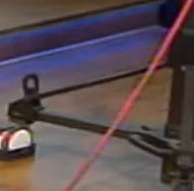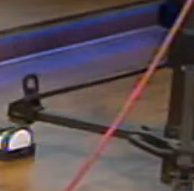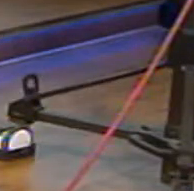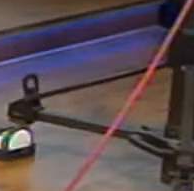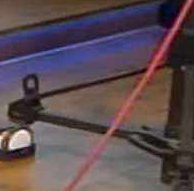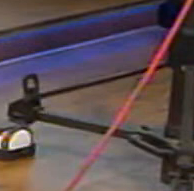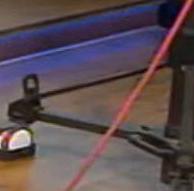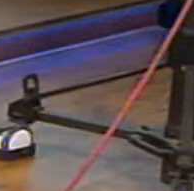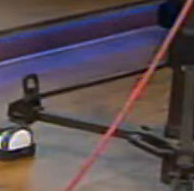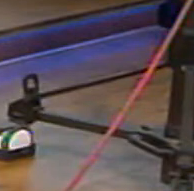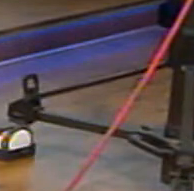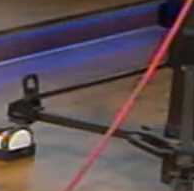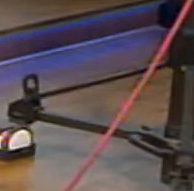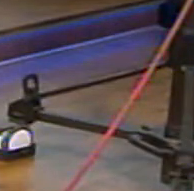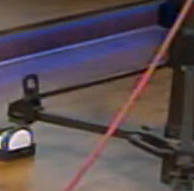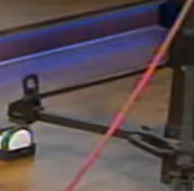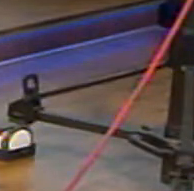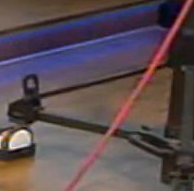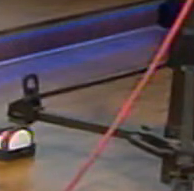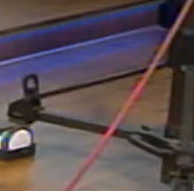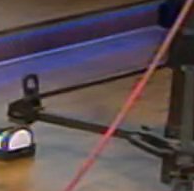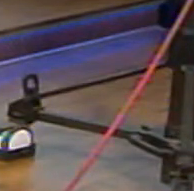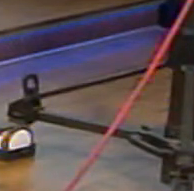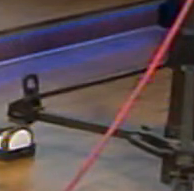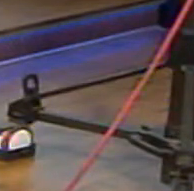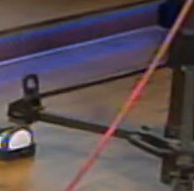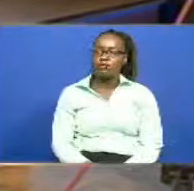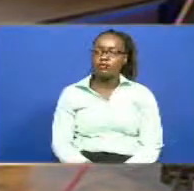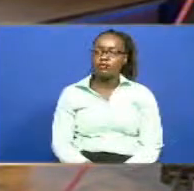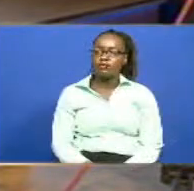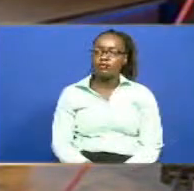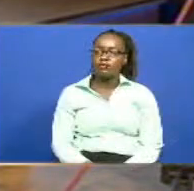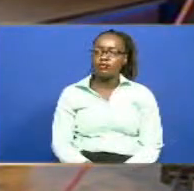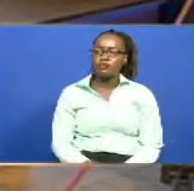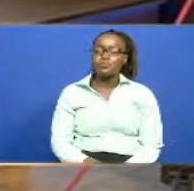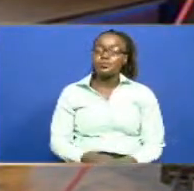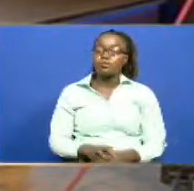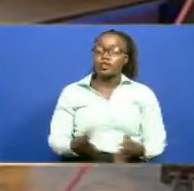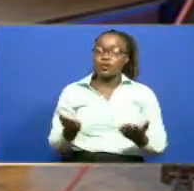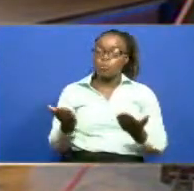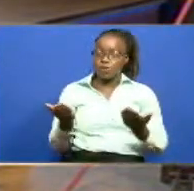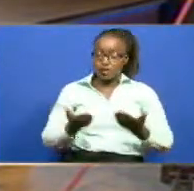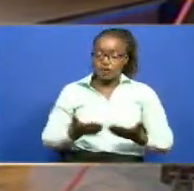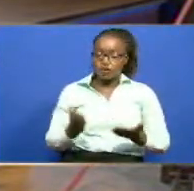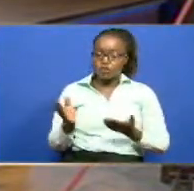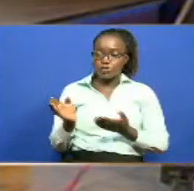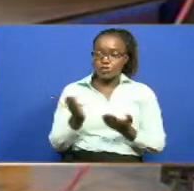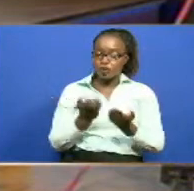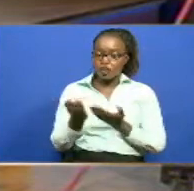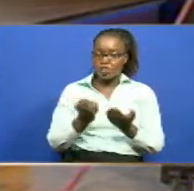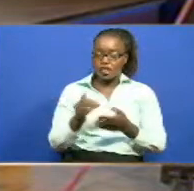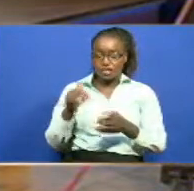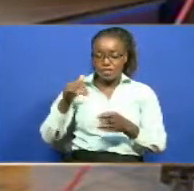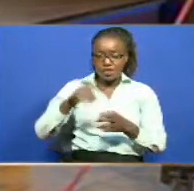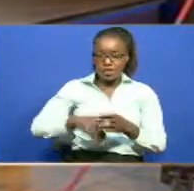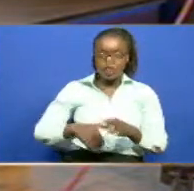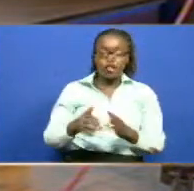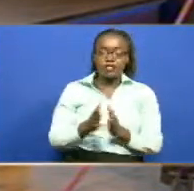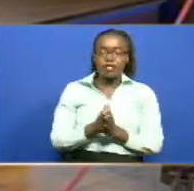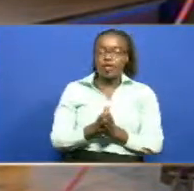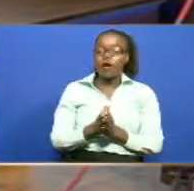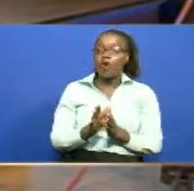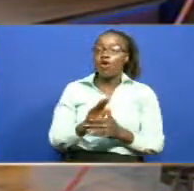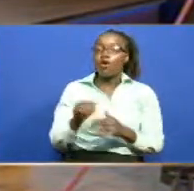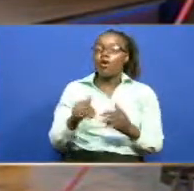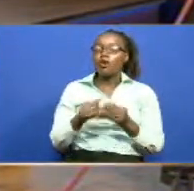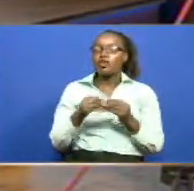very good evening to you. We sure hope that you are keeping well. Welcome to Channel 1 Business Insight. My name is Betty Kiptum. Now, to dissolve or not to